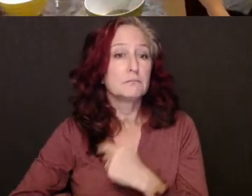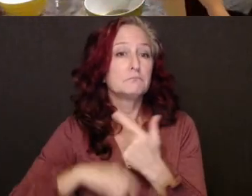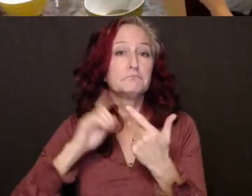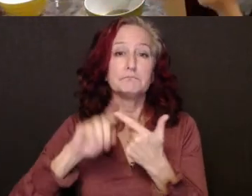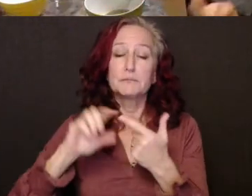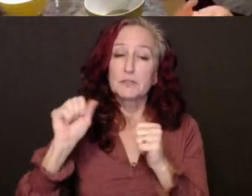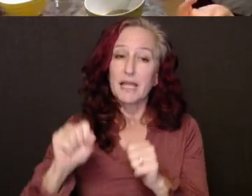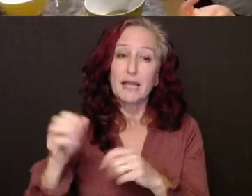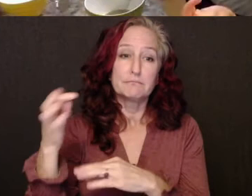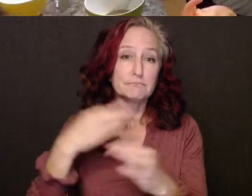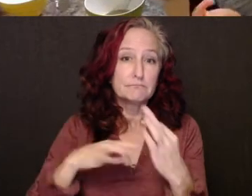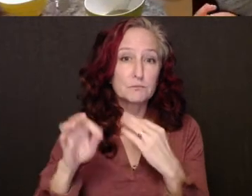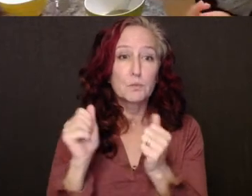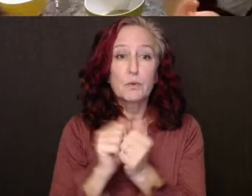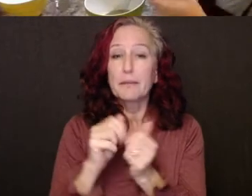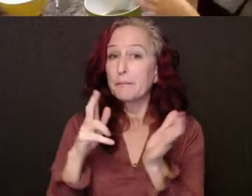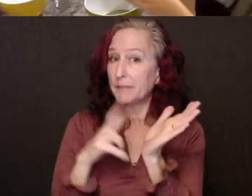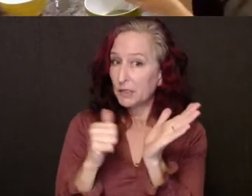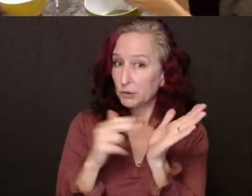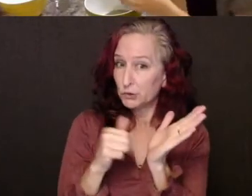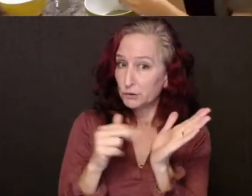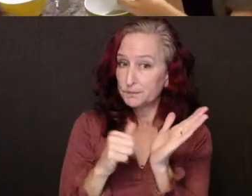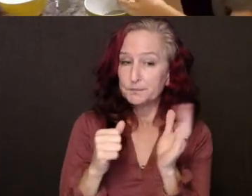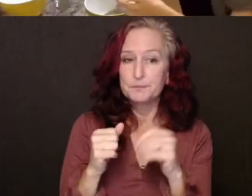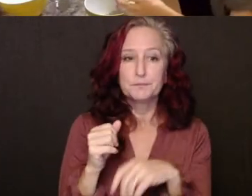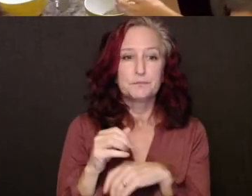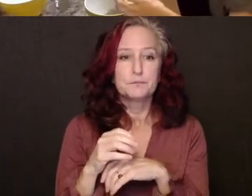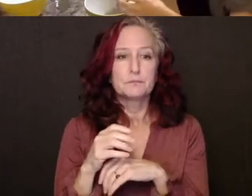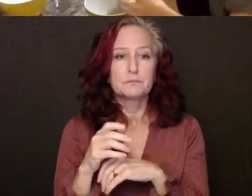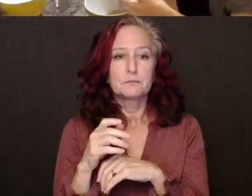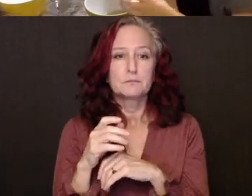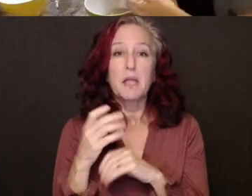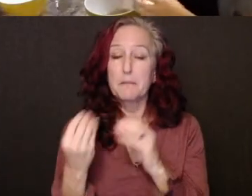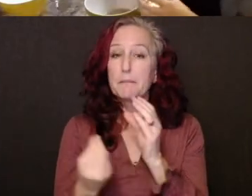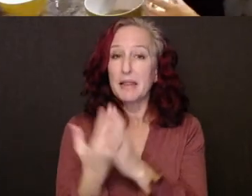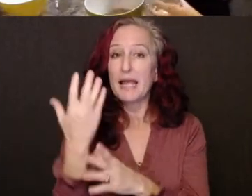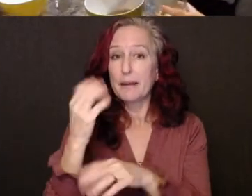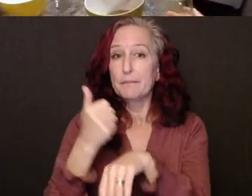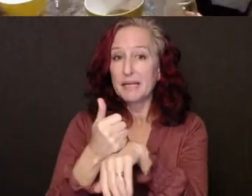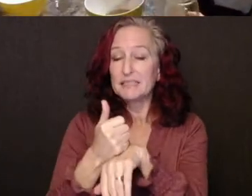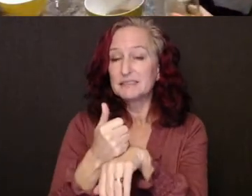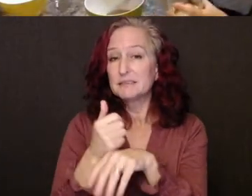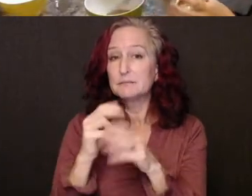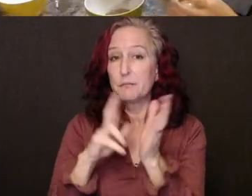1/2 cup of canola oil. I know that some people